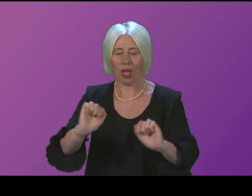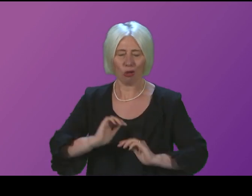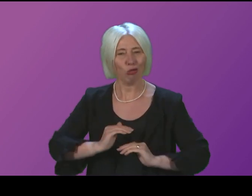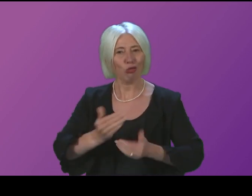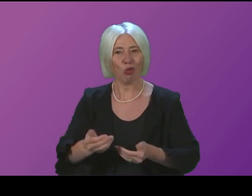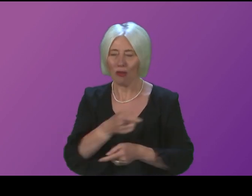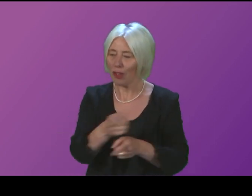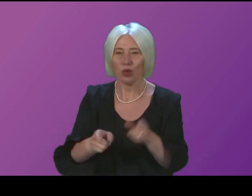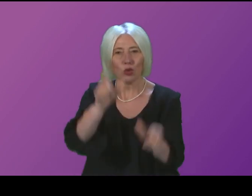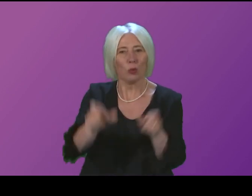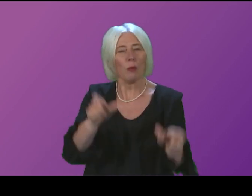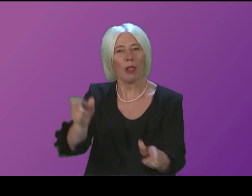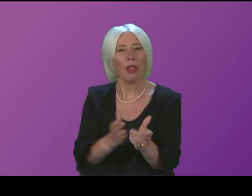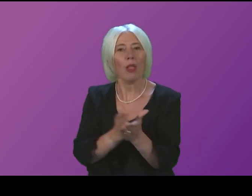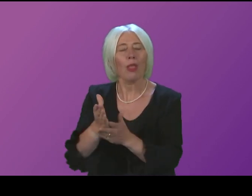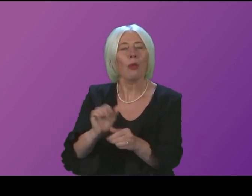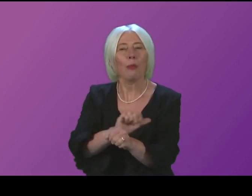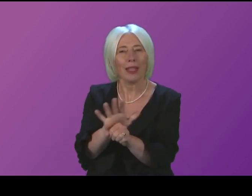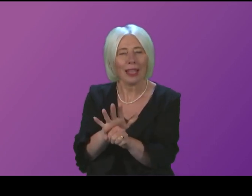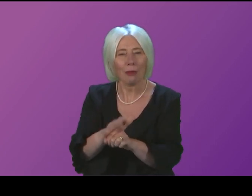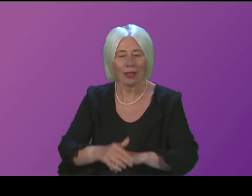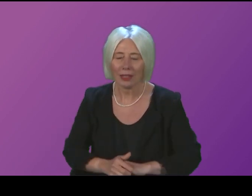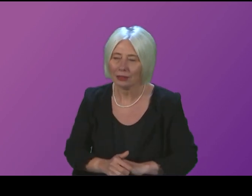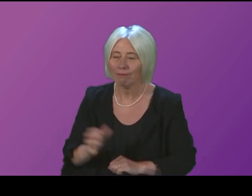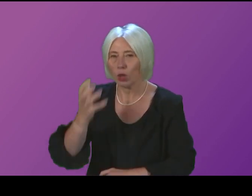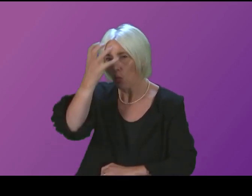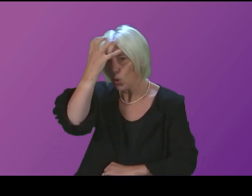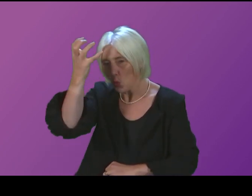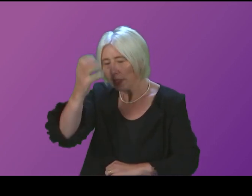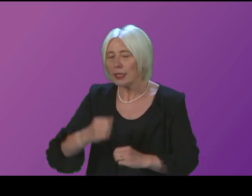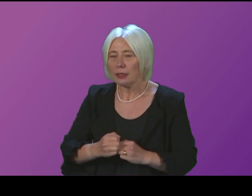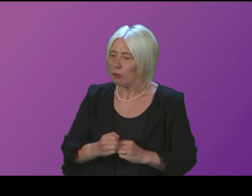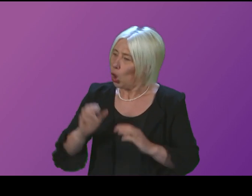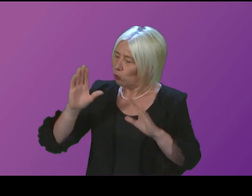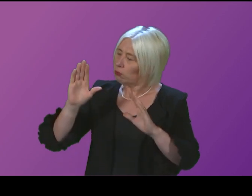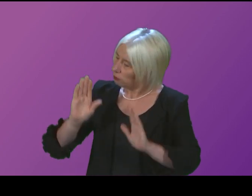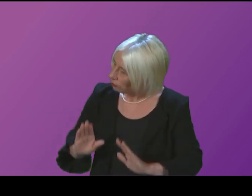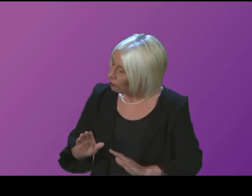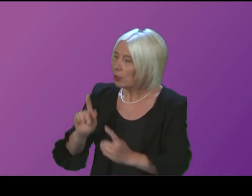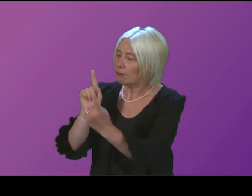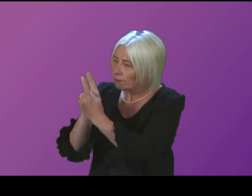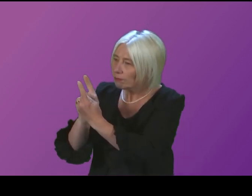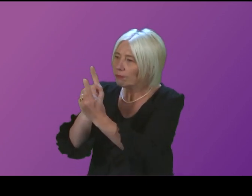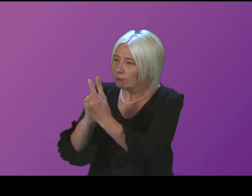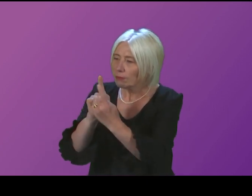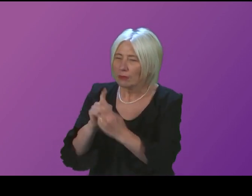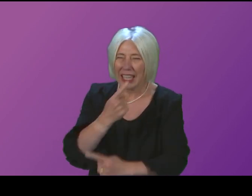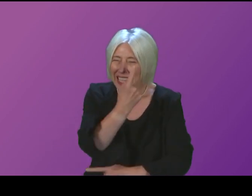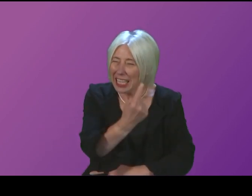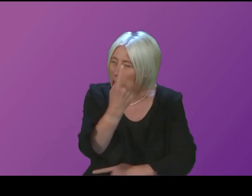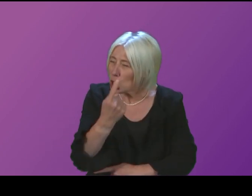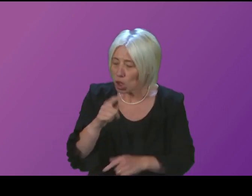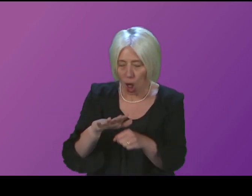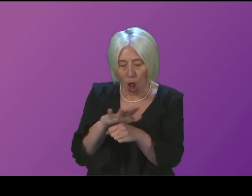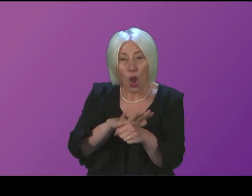to those in need during the pandemic. Her Majesty stopped and spoke with every single local